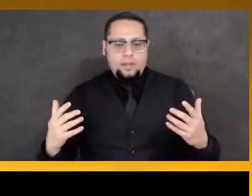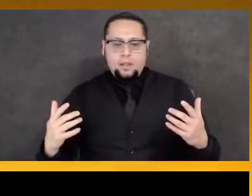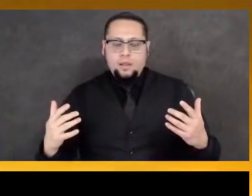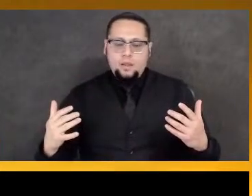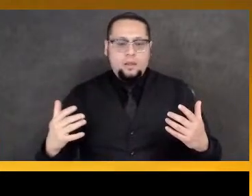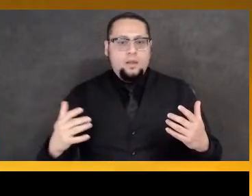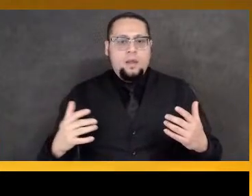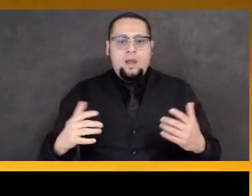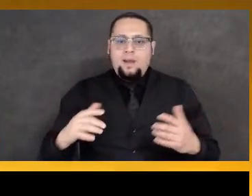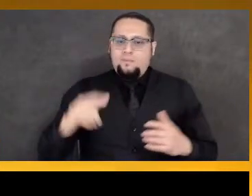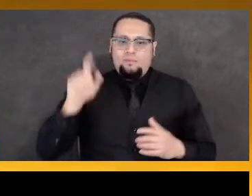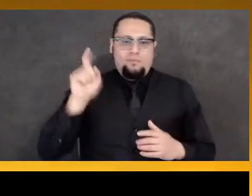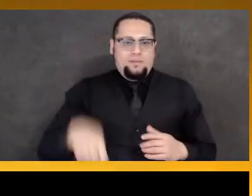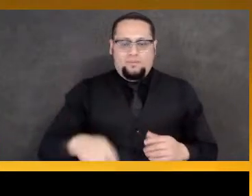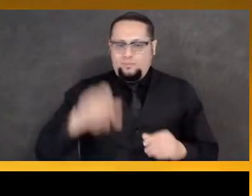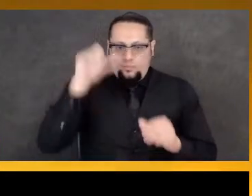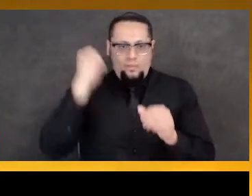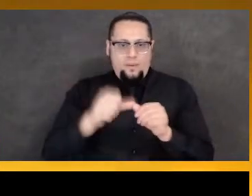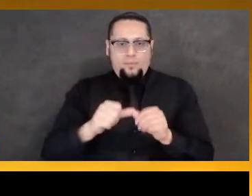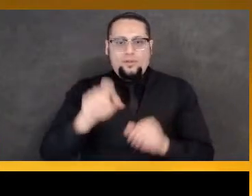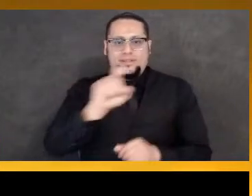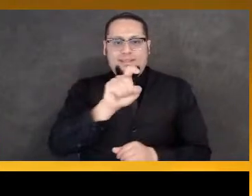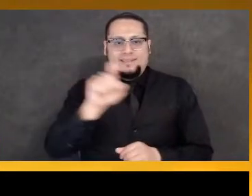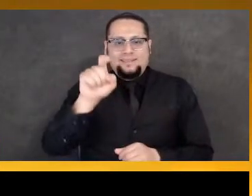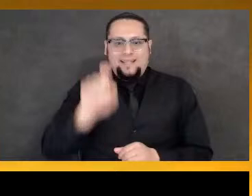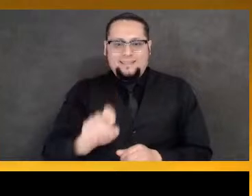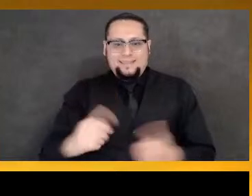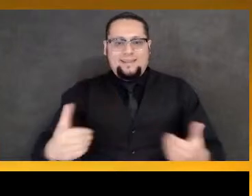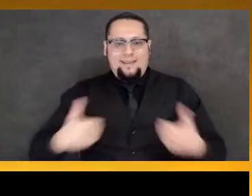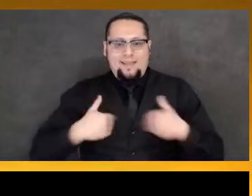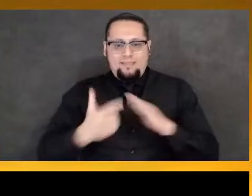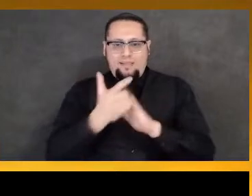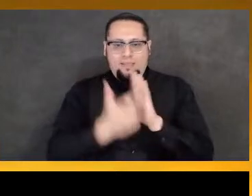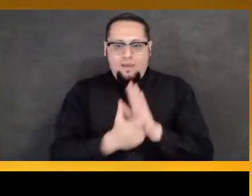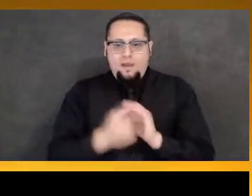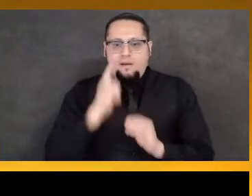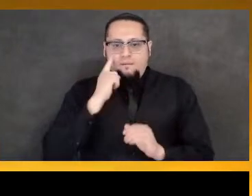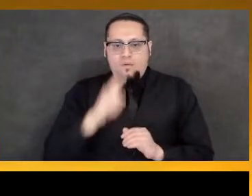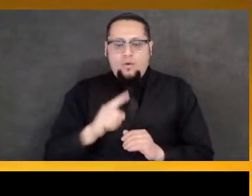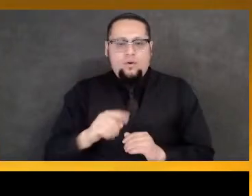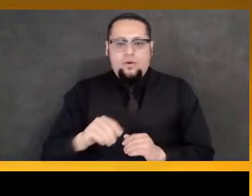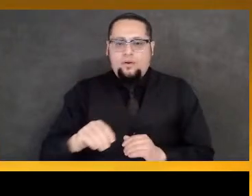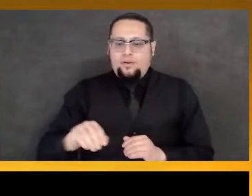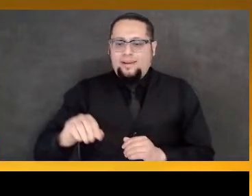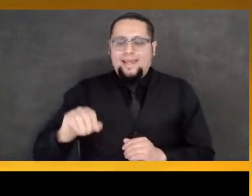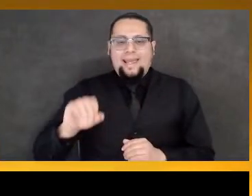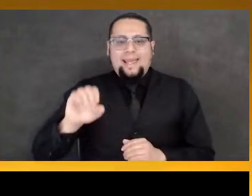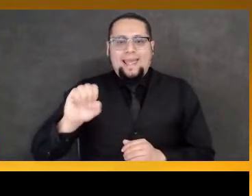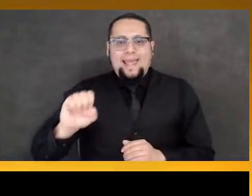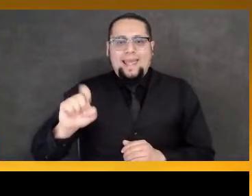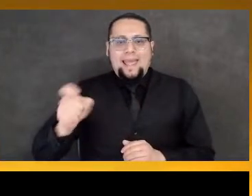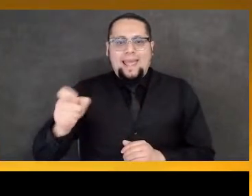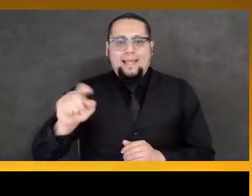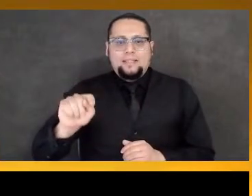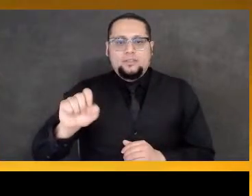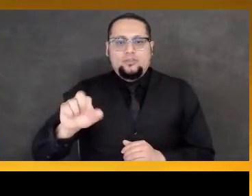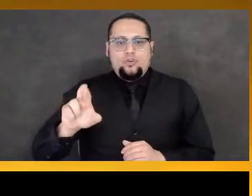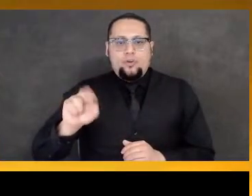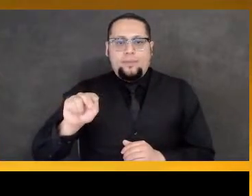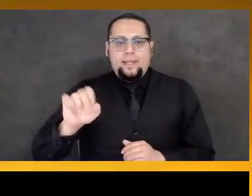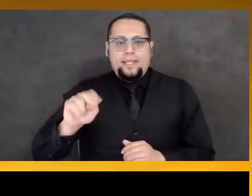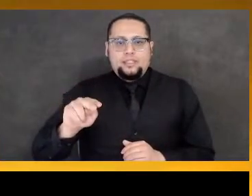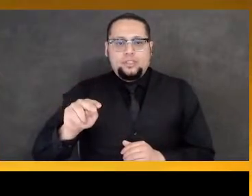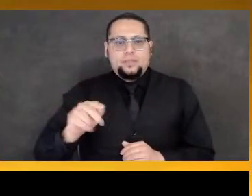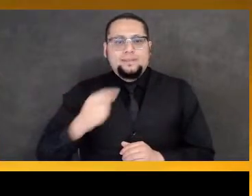we have to remember is that Texas had the law of extermination. The only good Indian was a dead Indian, and that there's a